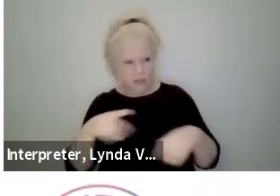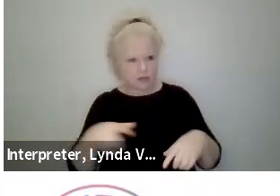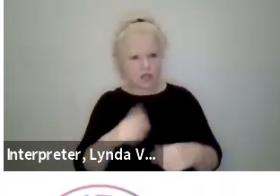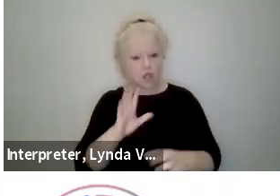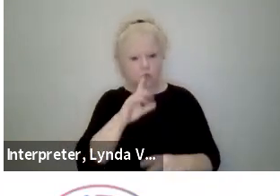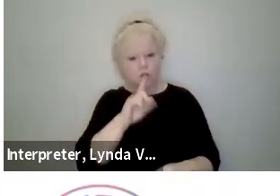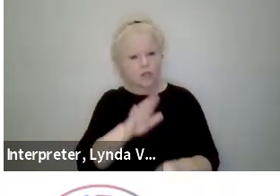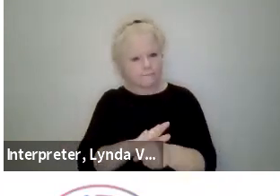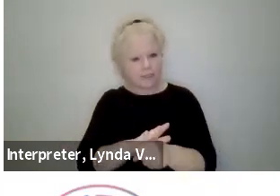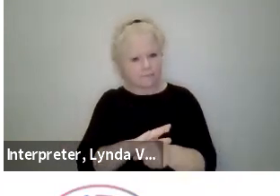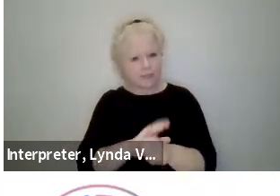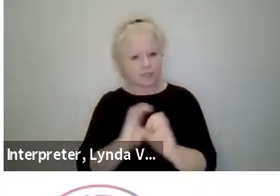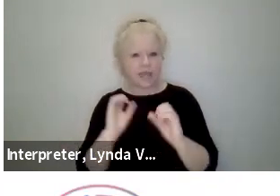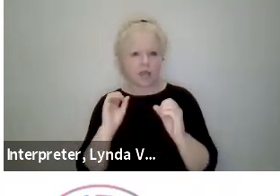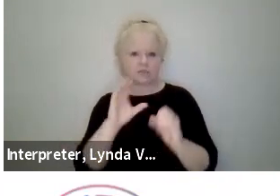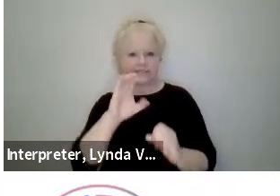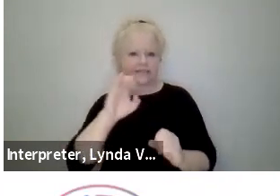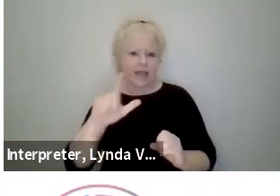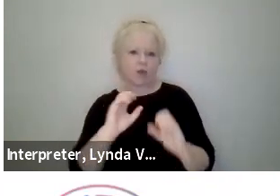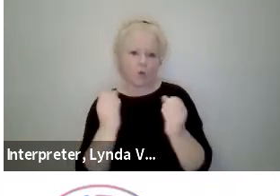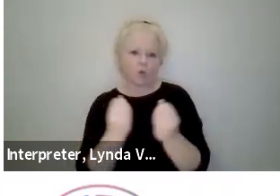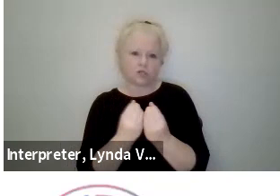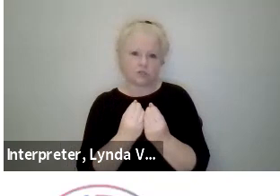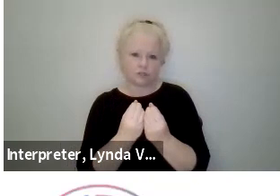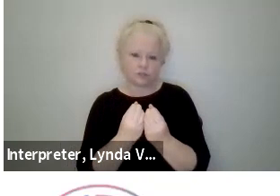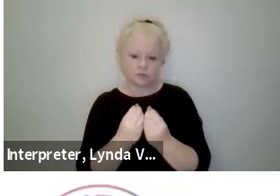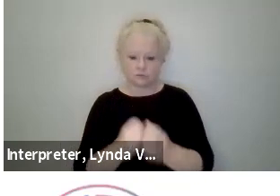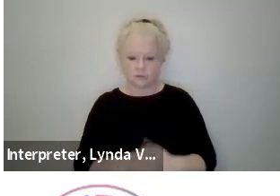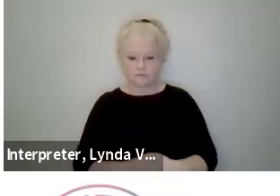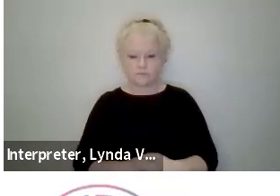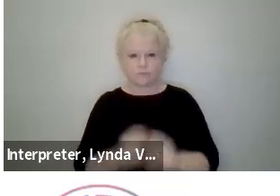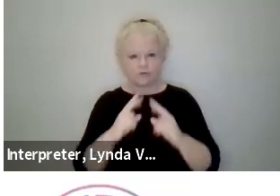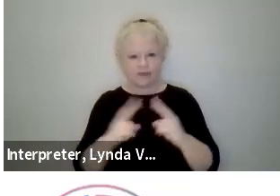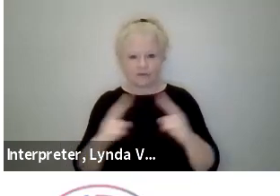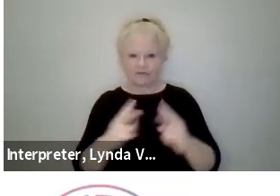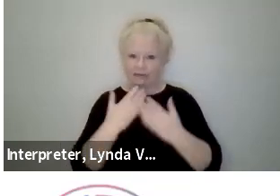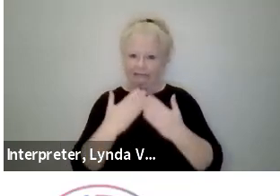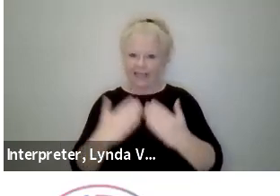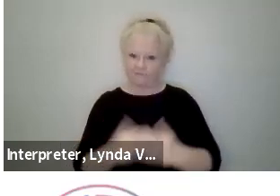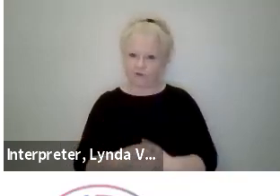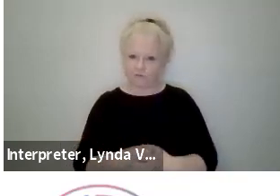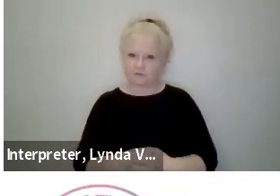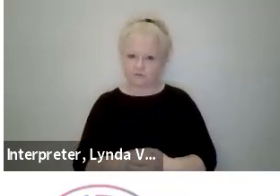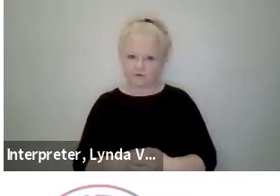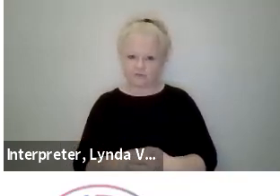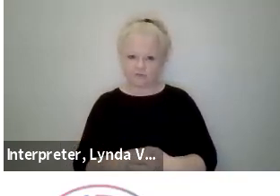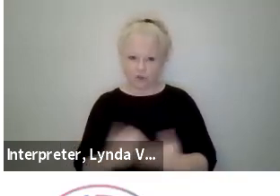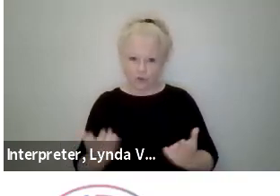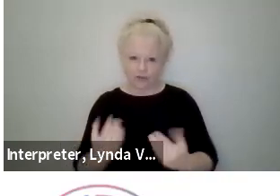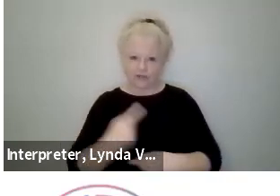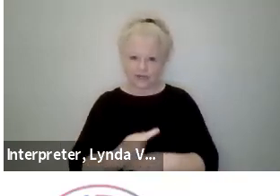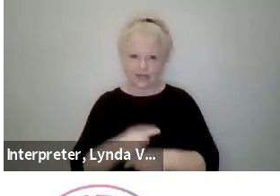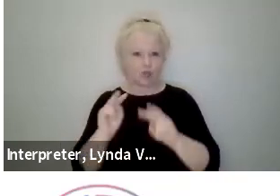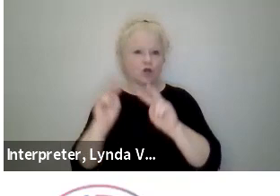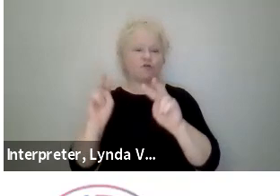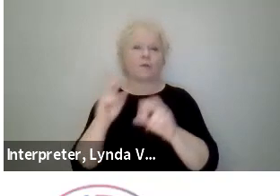commitment to our organization we just very, very thankful for you guys to be with us, and we look forward to